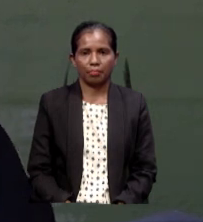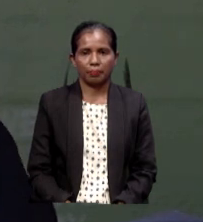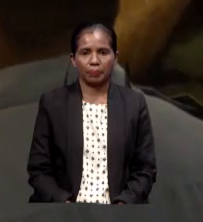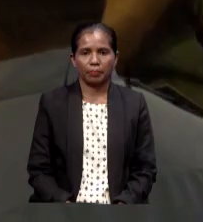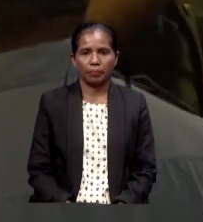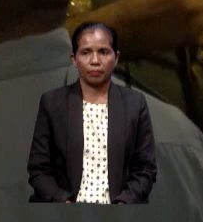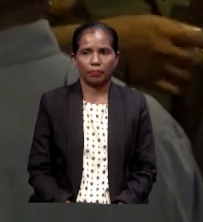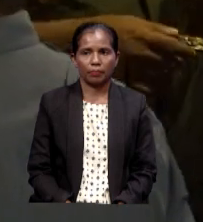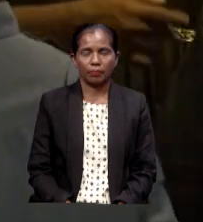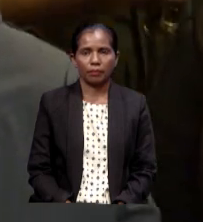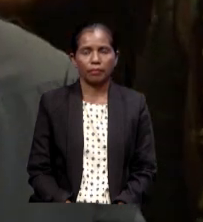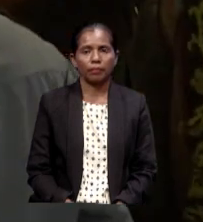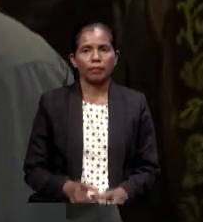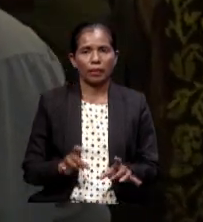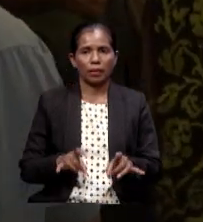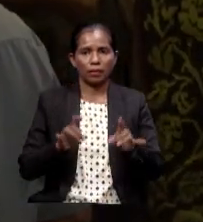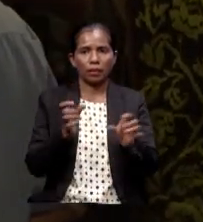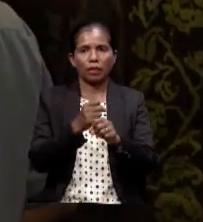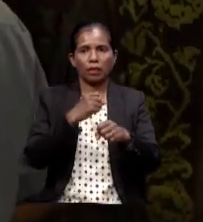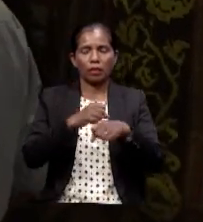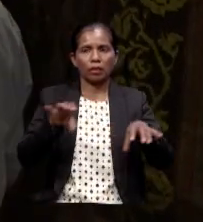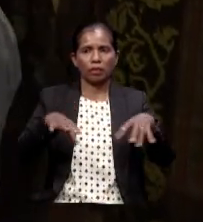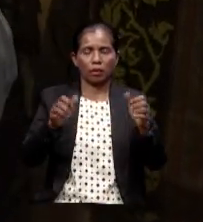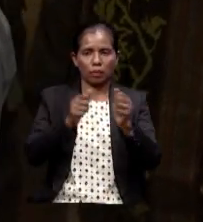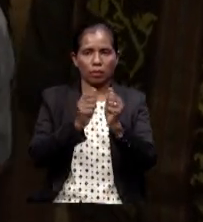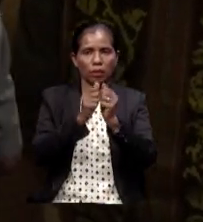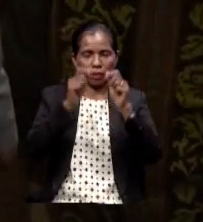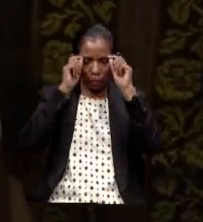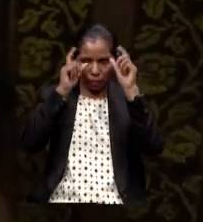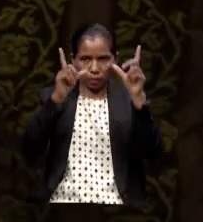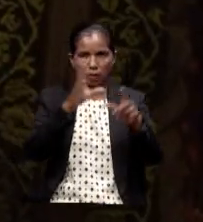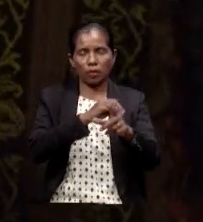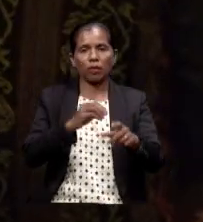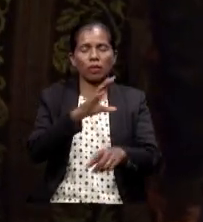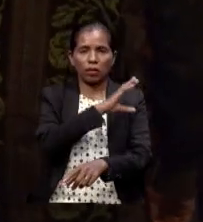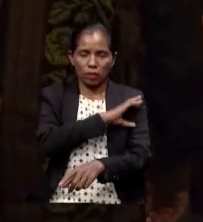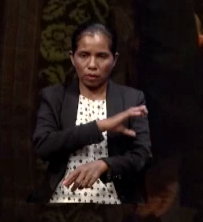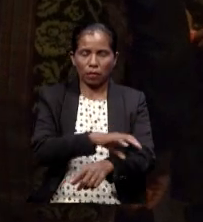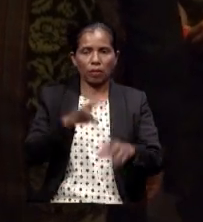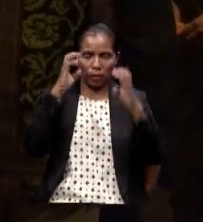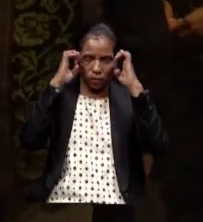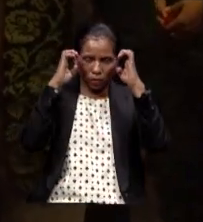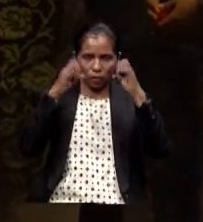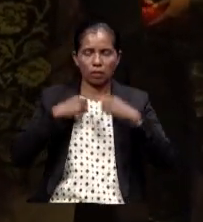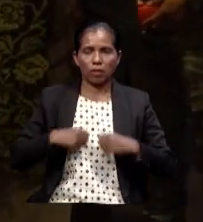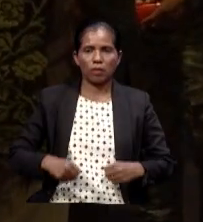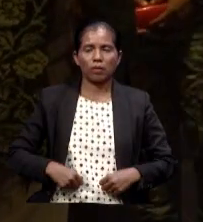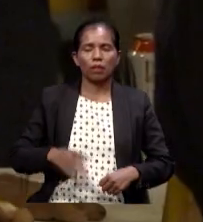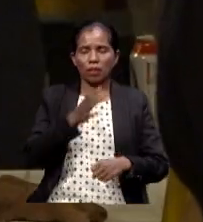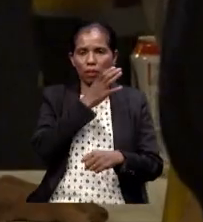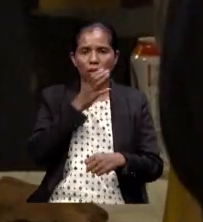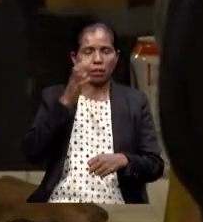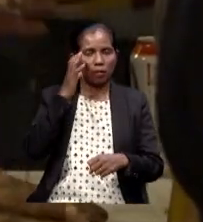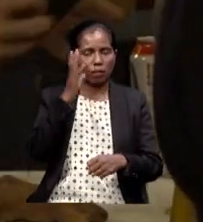membership. Durante ne Australia criou una cooperación con Timor-Leste y el sector defensa y seguridad, educación, saúde, agricultura,